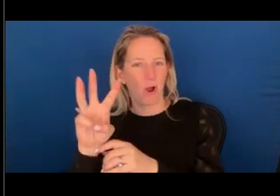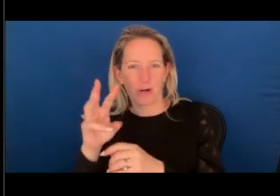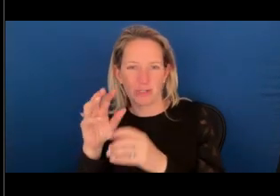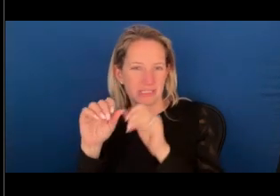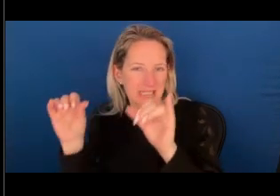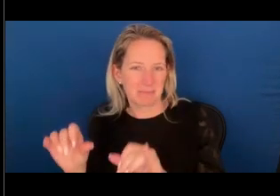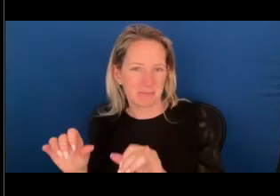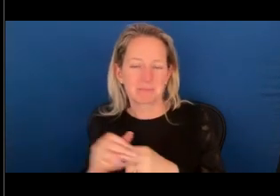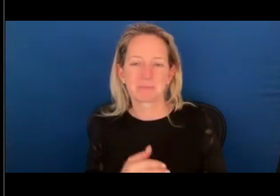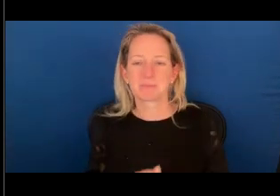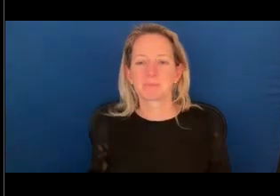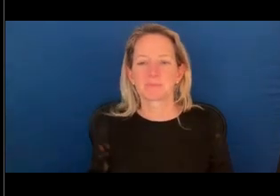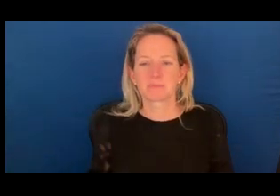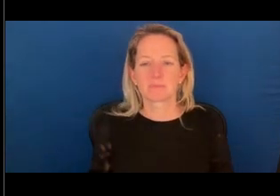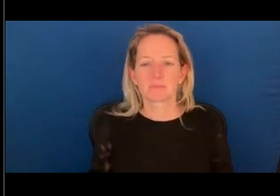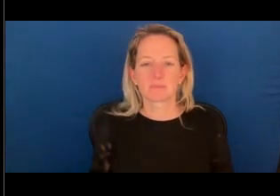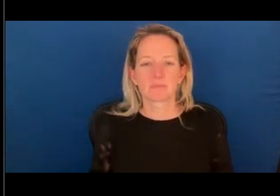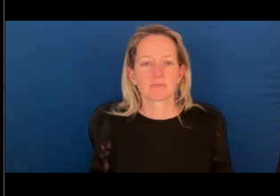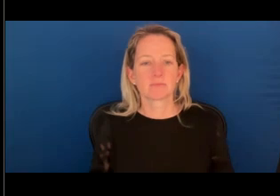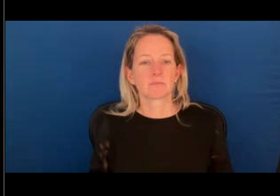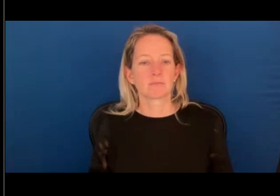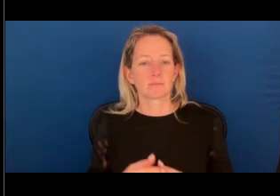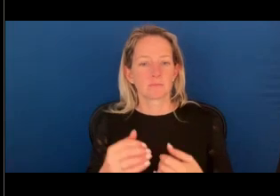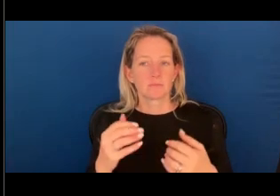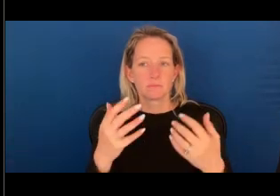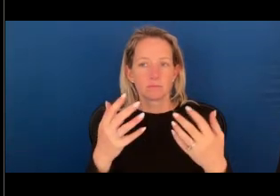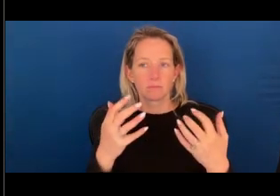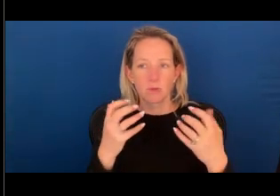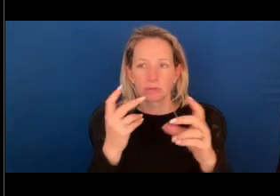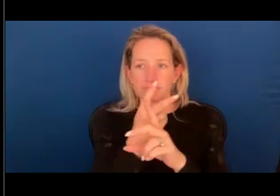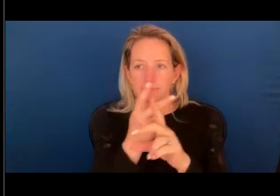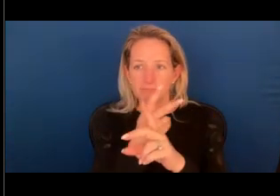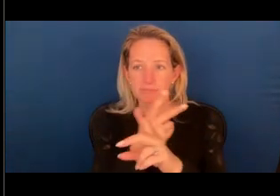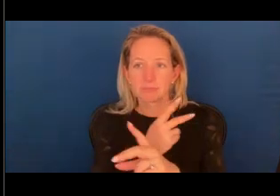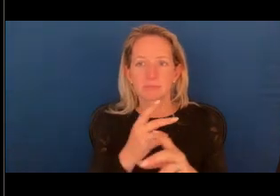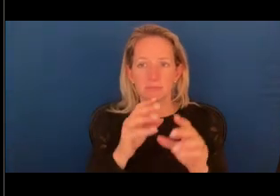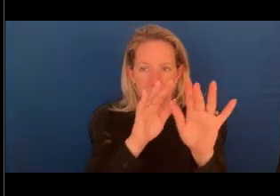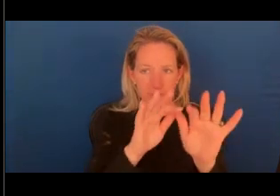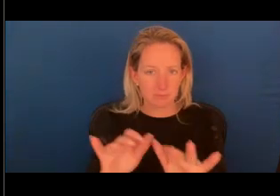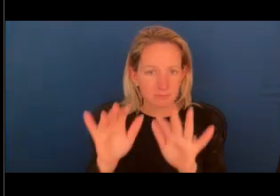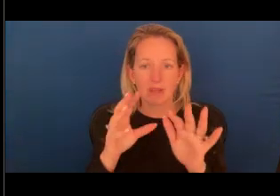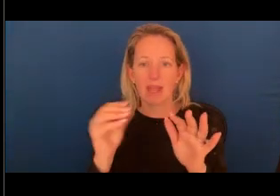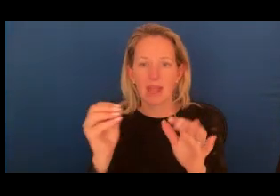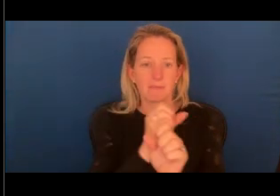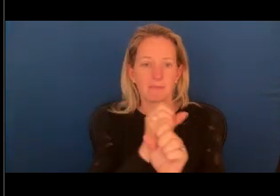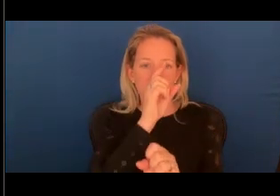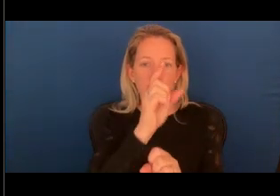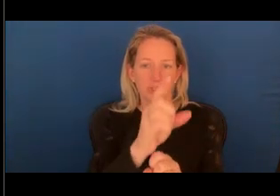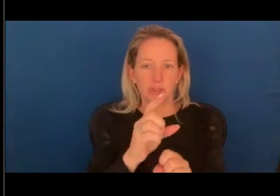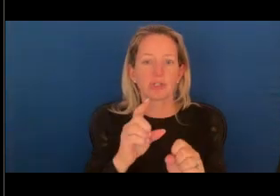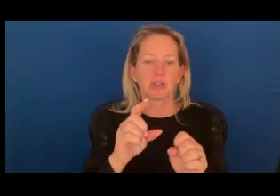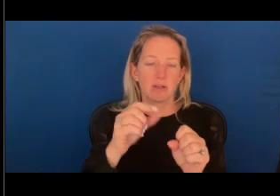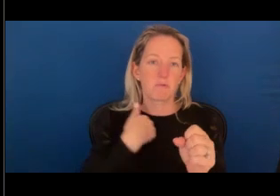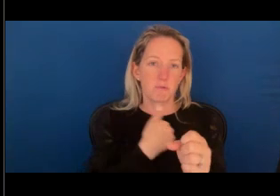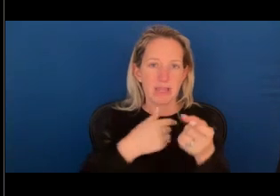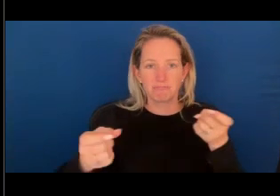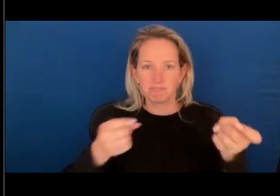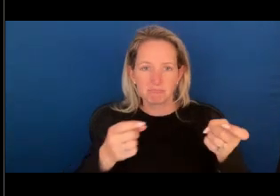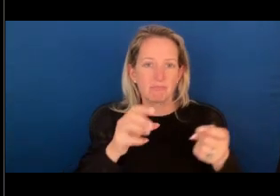stormwater infrastructure for the generation and mitigation of TSS, and TSS is total suspended solids, and microplastics,